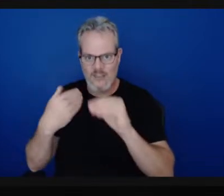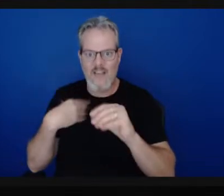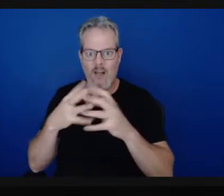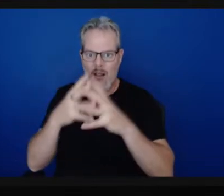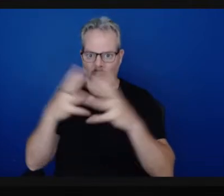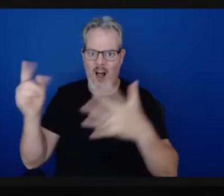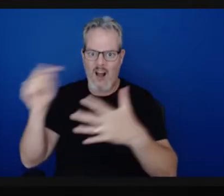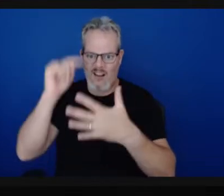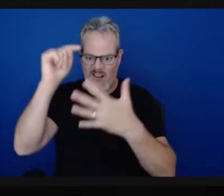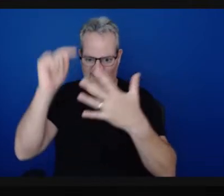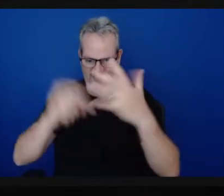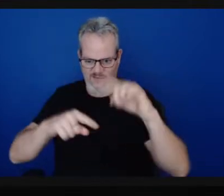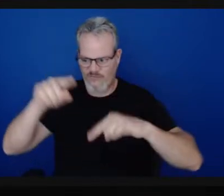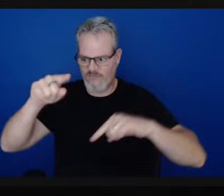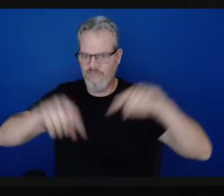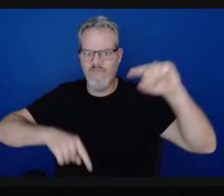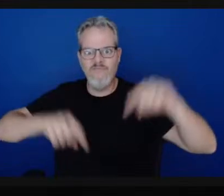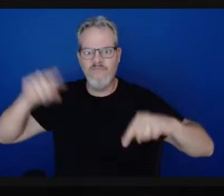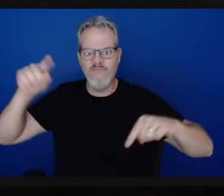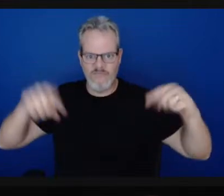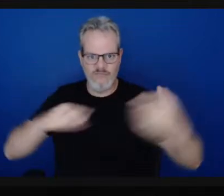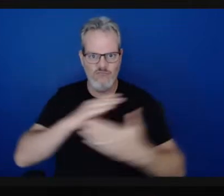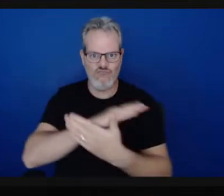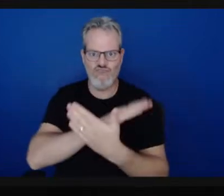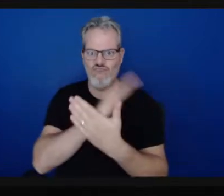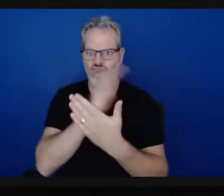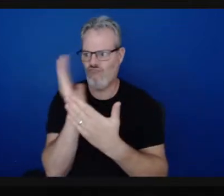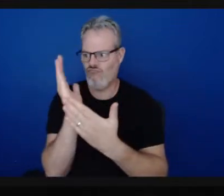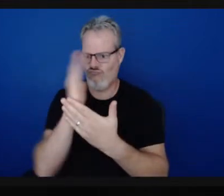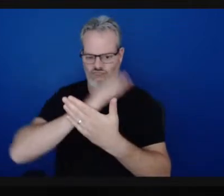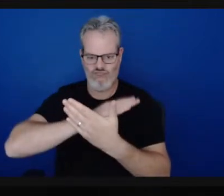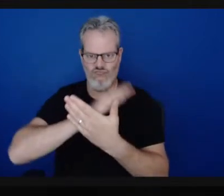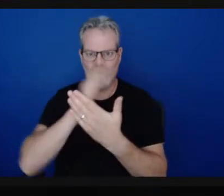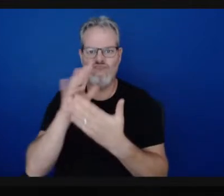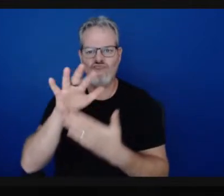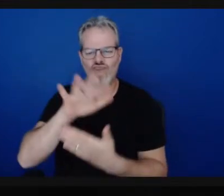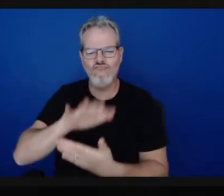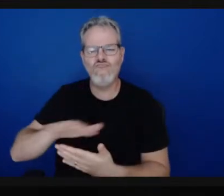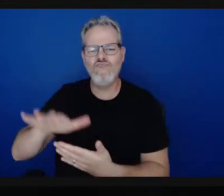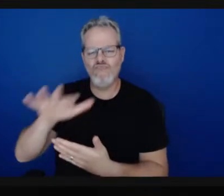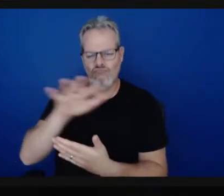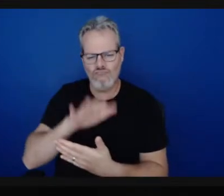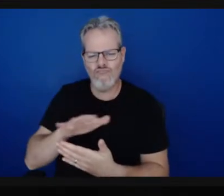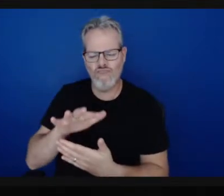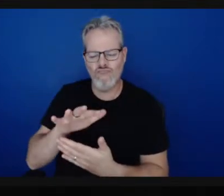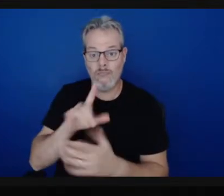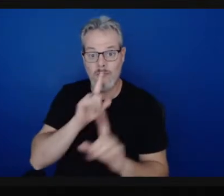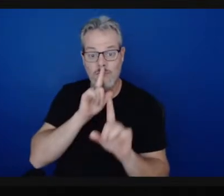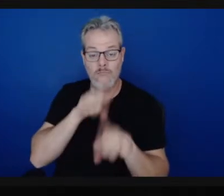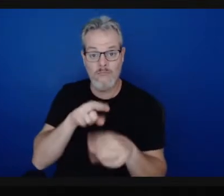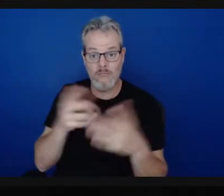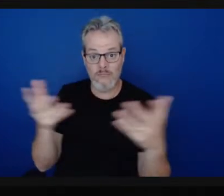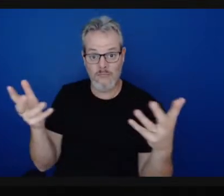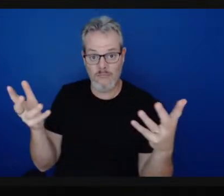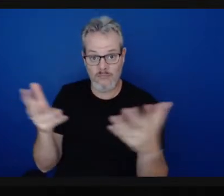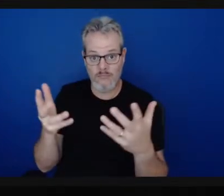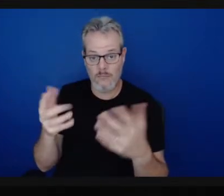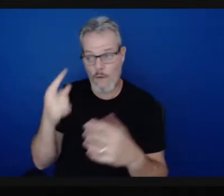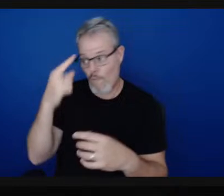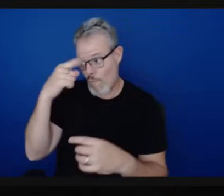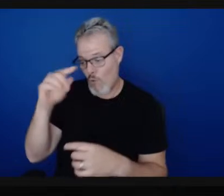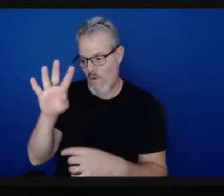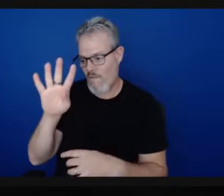error in here. It's just a range that you get, but you get a ballpark, right? And the answer is, for a 5.1